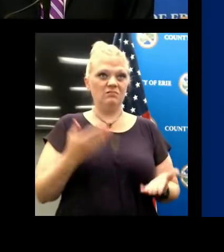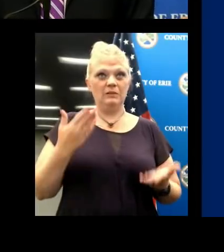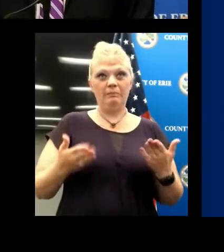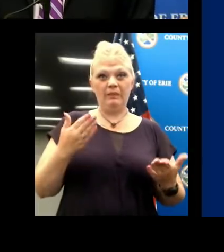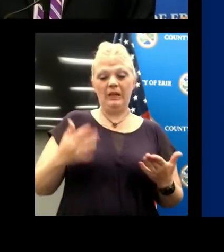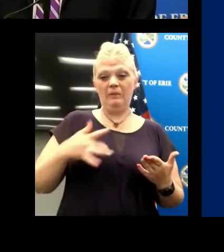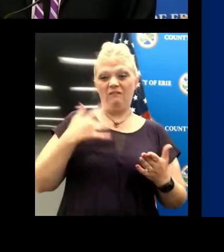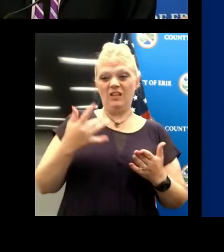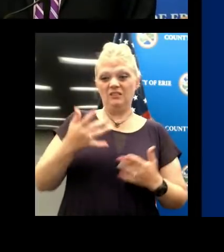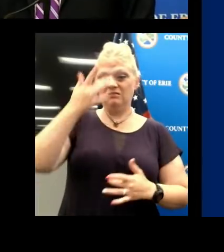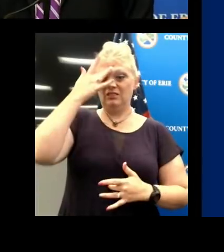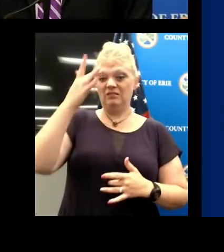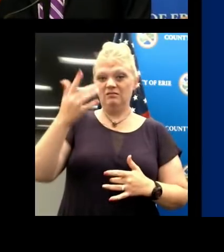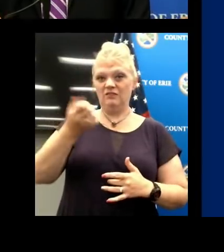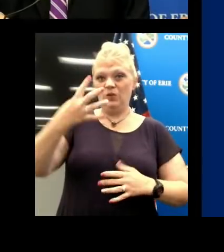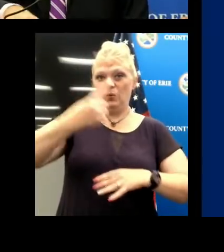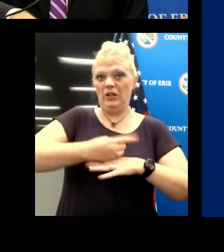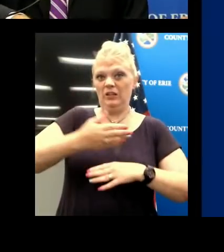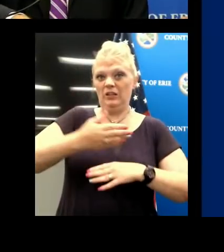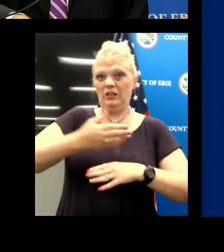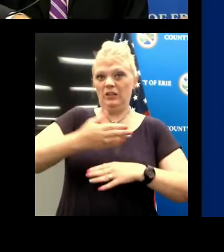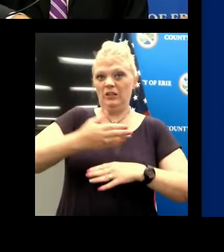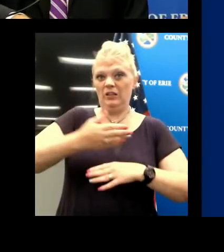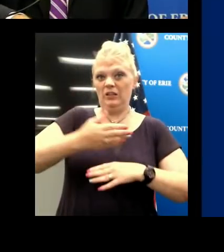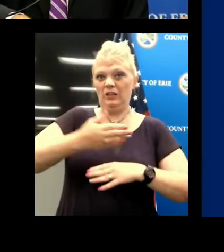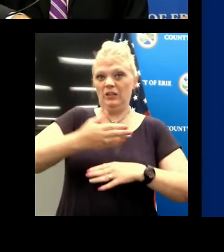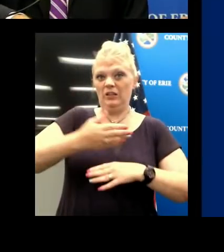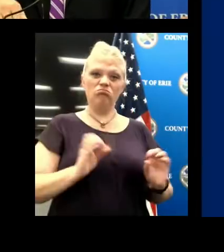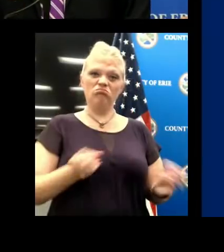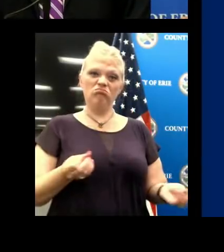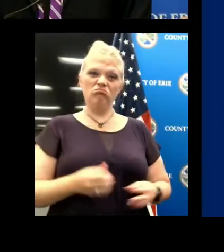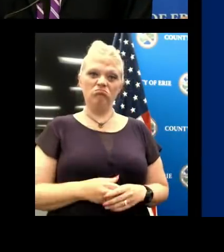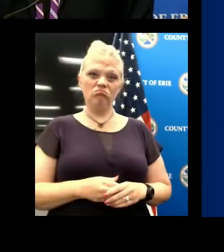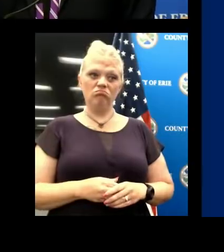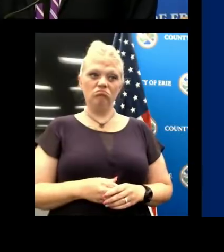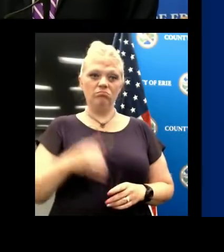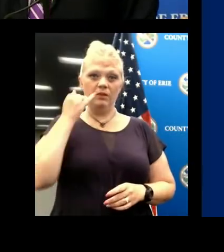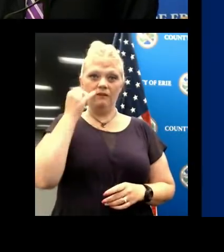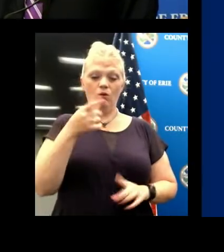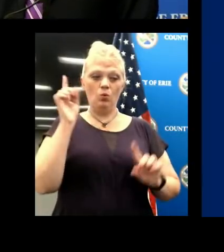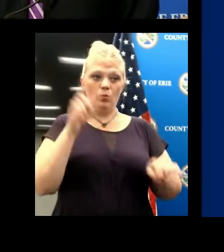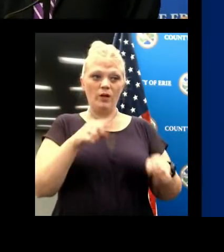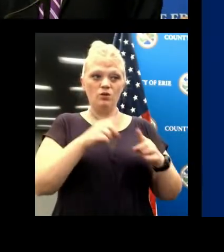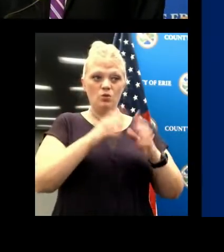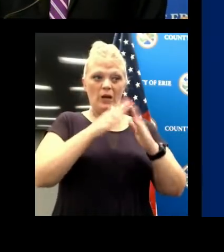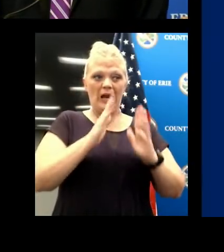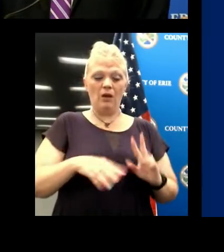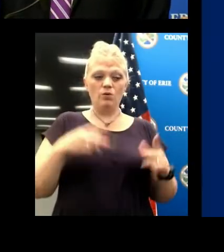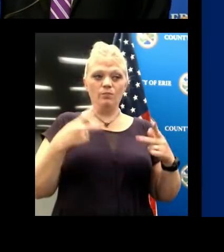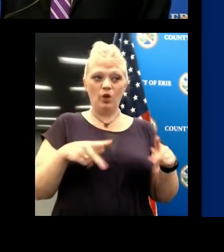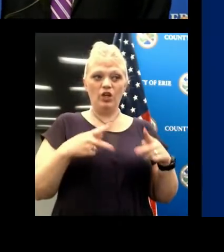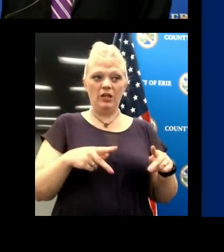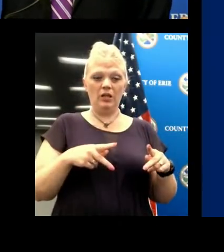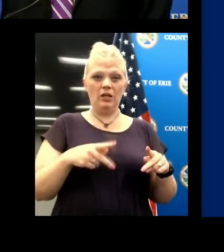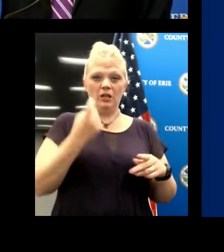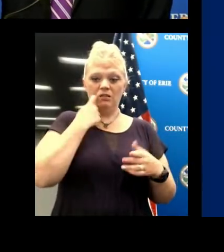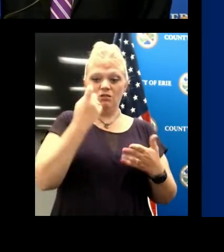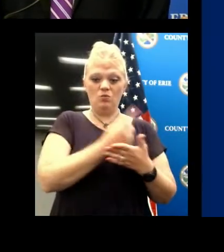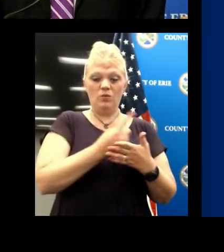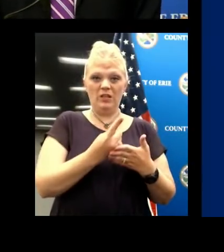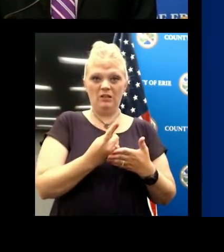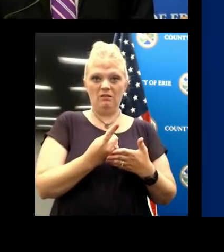sick in a few days, but right now they're not. But if you attended a house party in the last